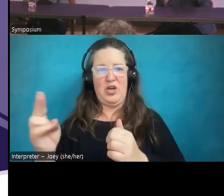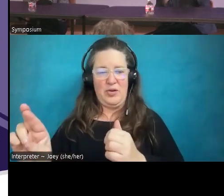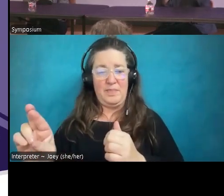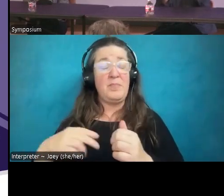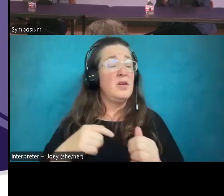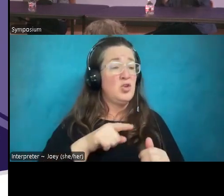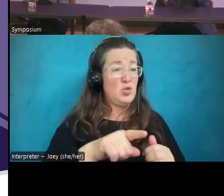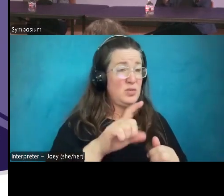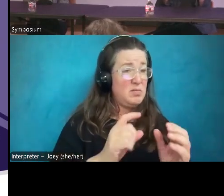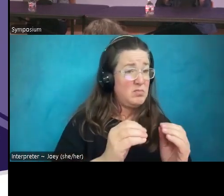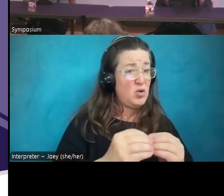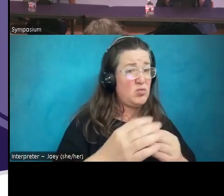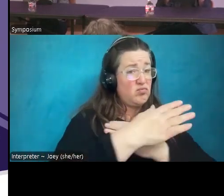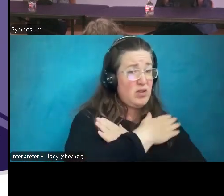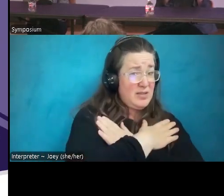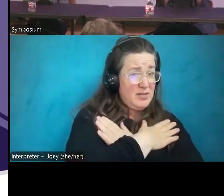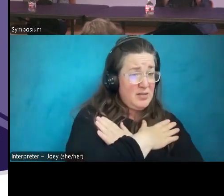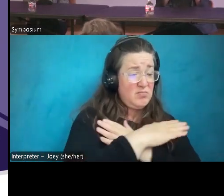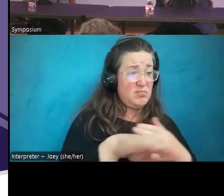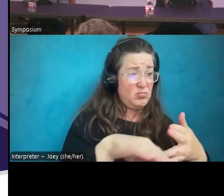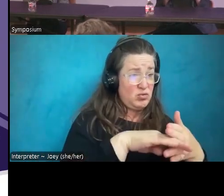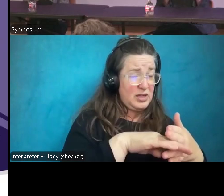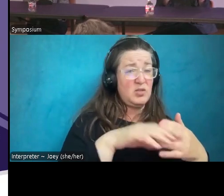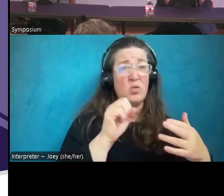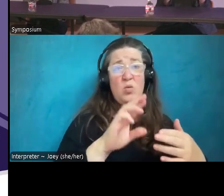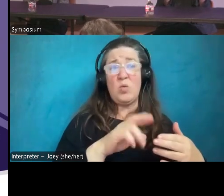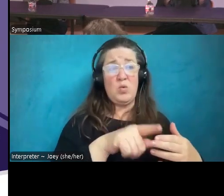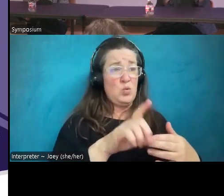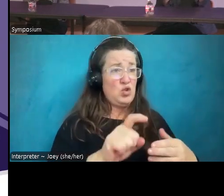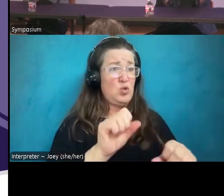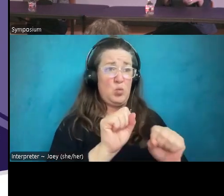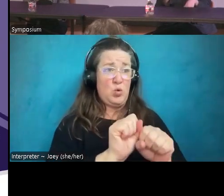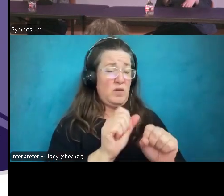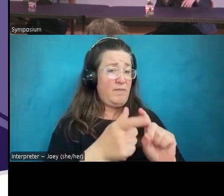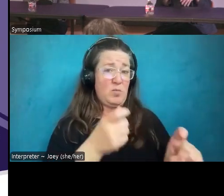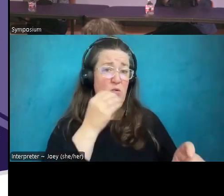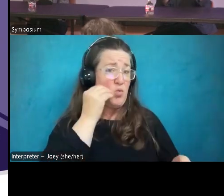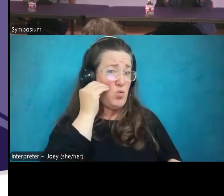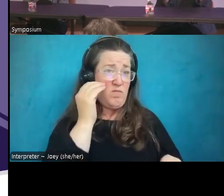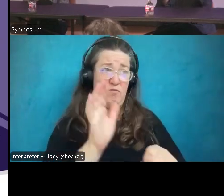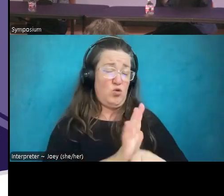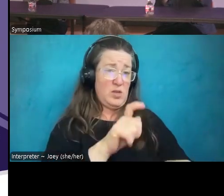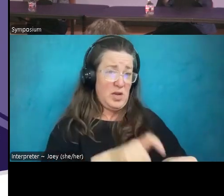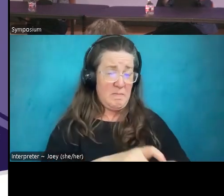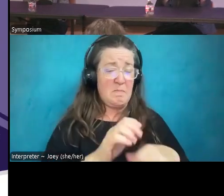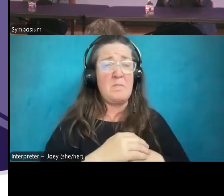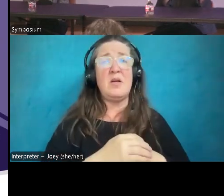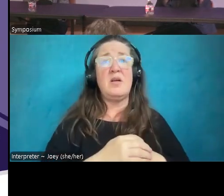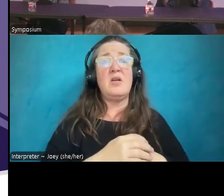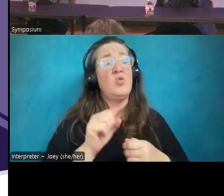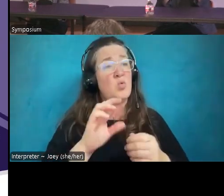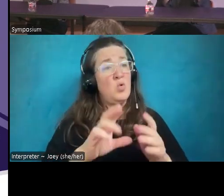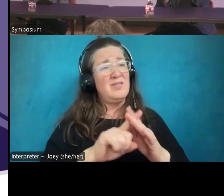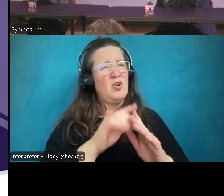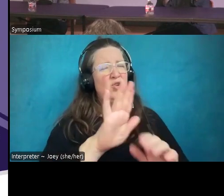or should you work from home, all the time, full time, or, do we want to start your workday at a different time,